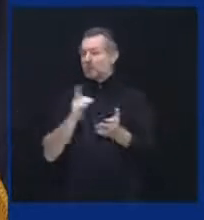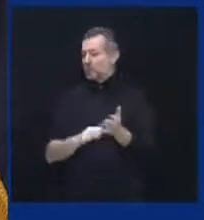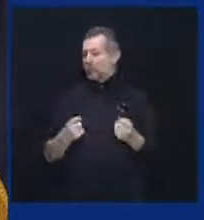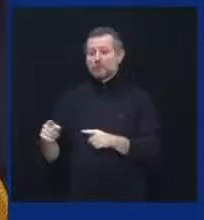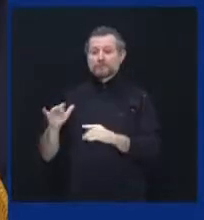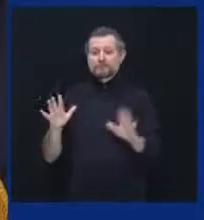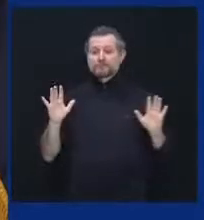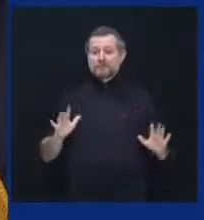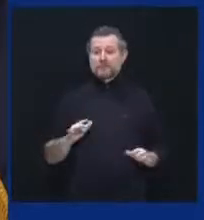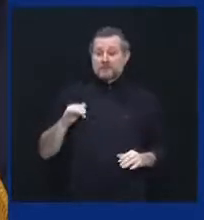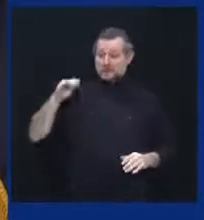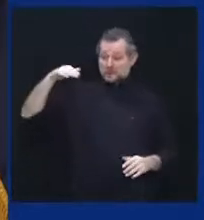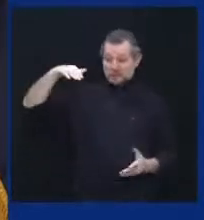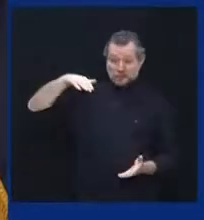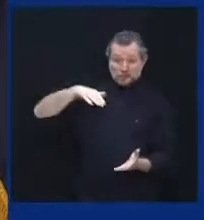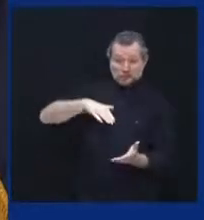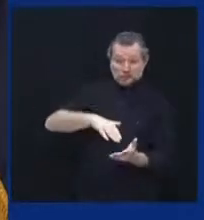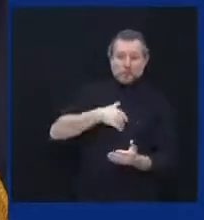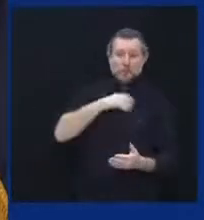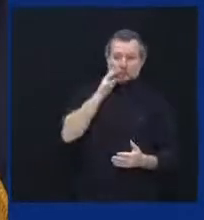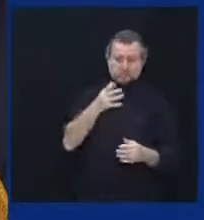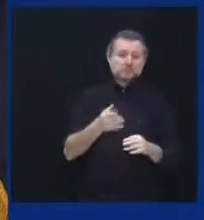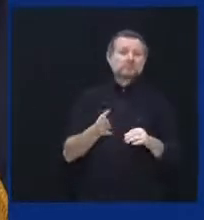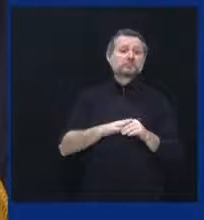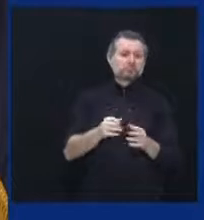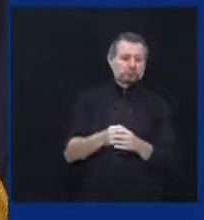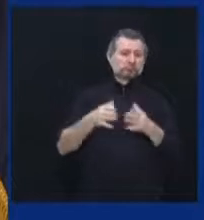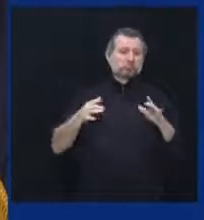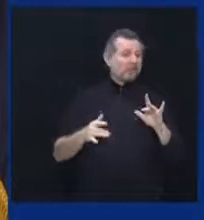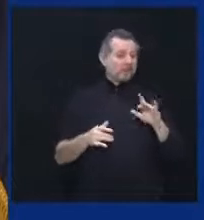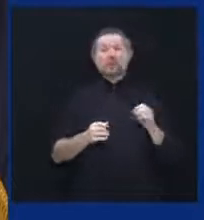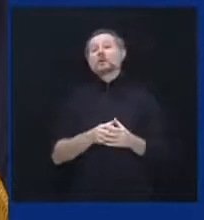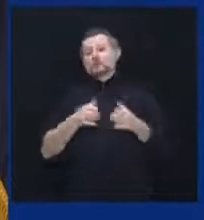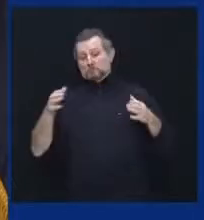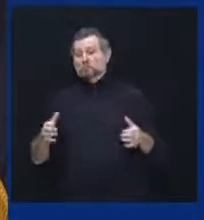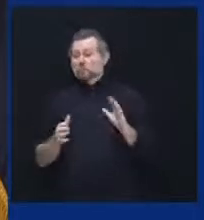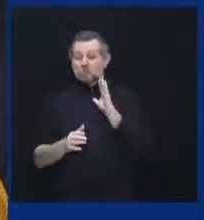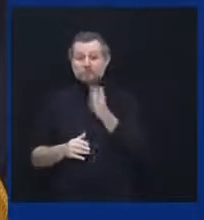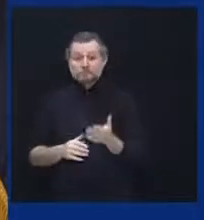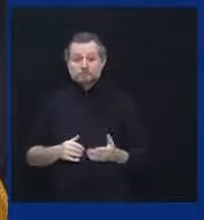continue to get better, that number will go up. If